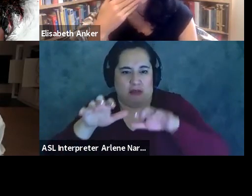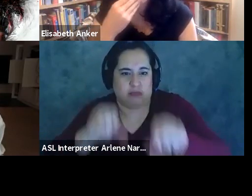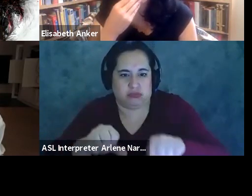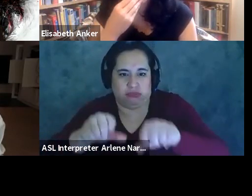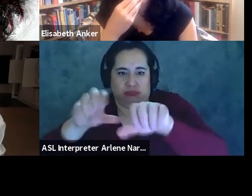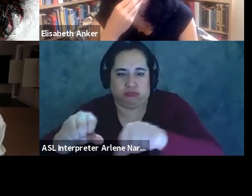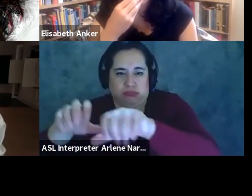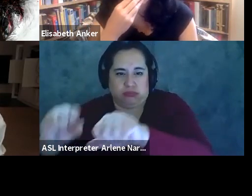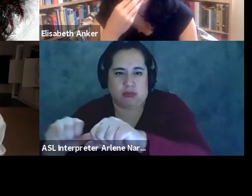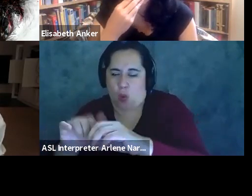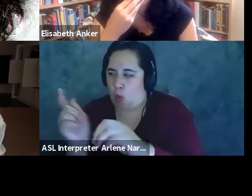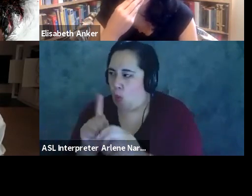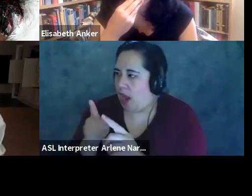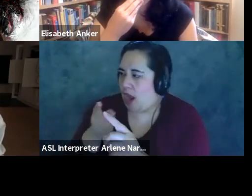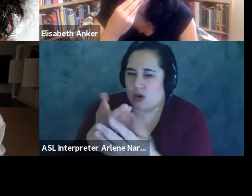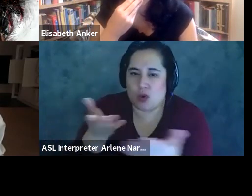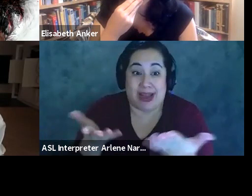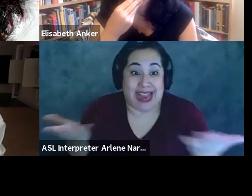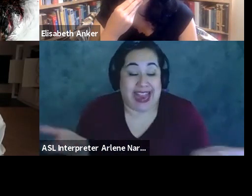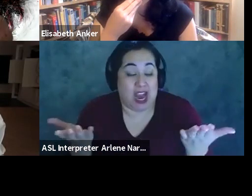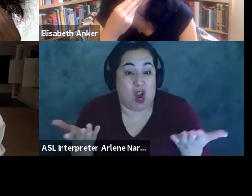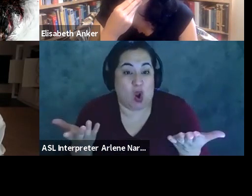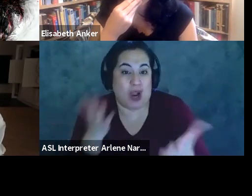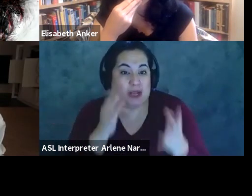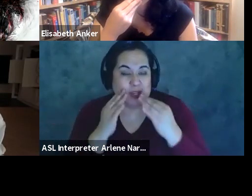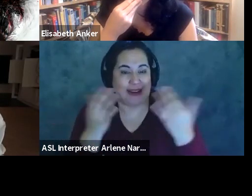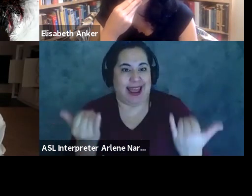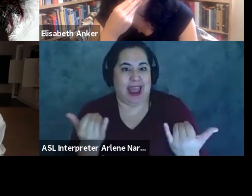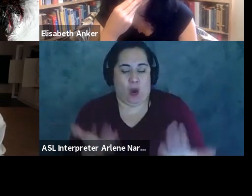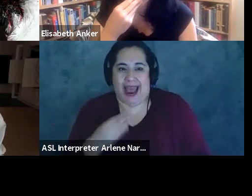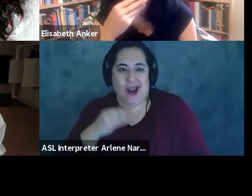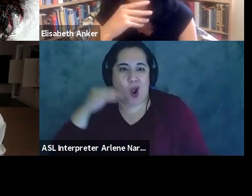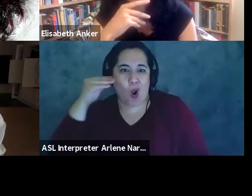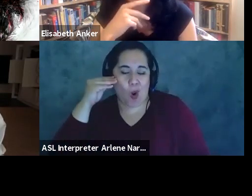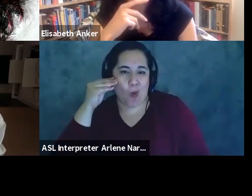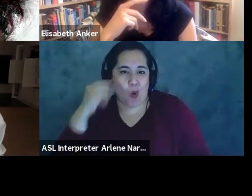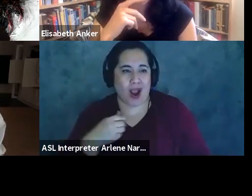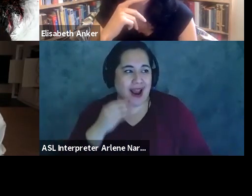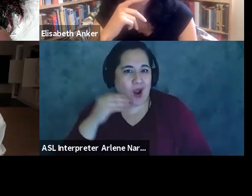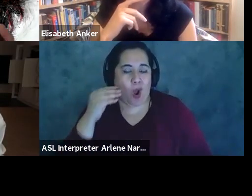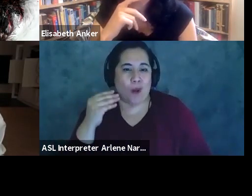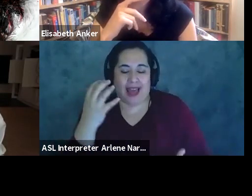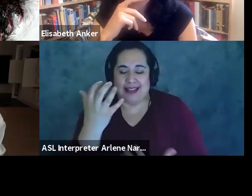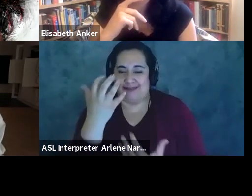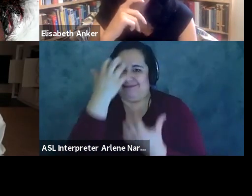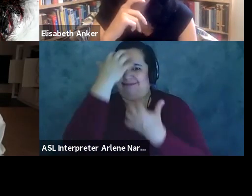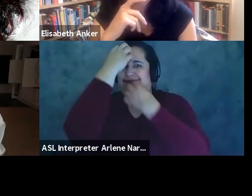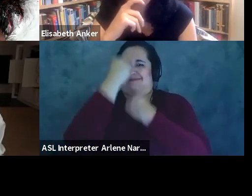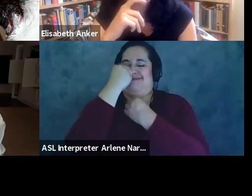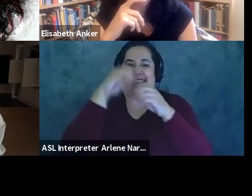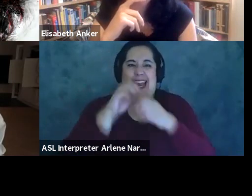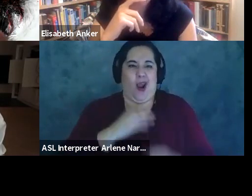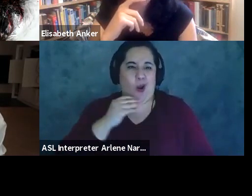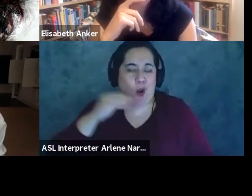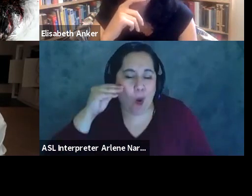pandemic, it's where we all are sat now. It's at home. So the colonial is reaching into the house. The fascism is reaching into the house.